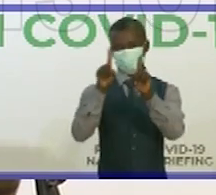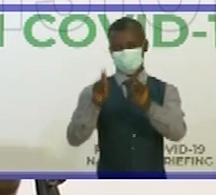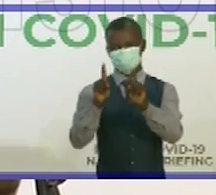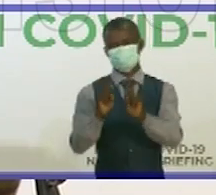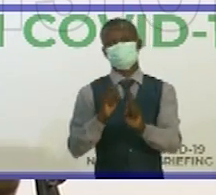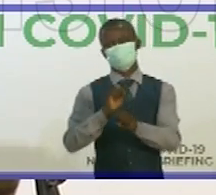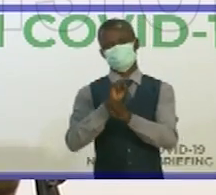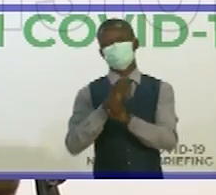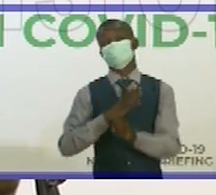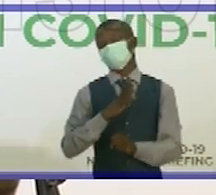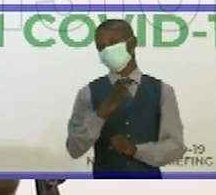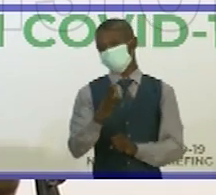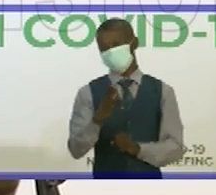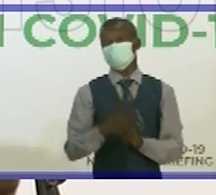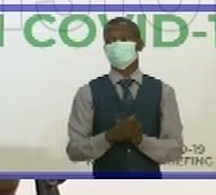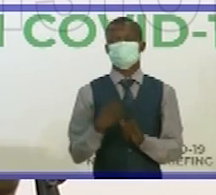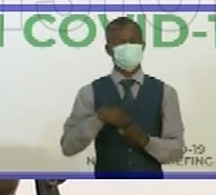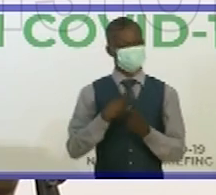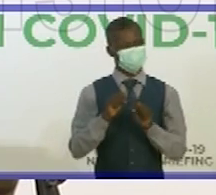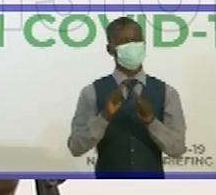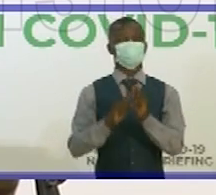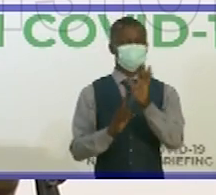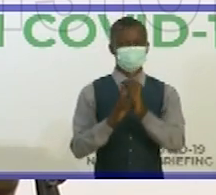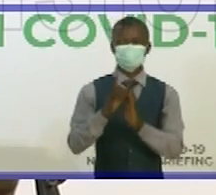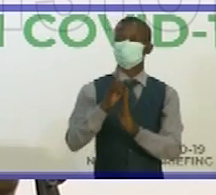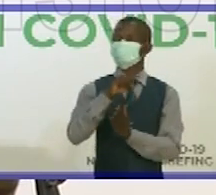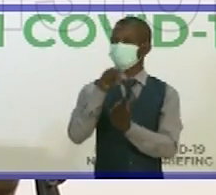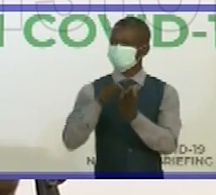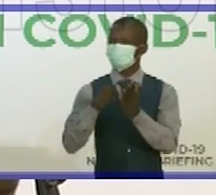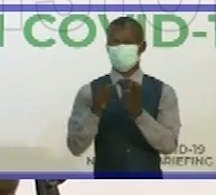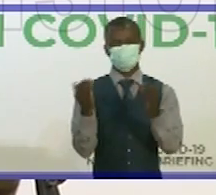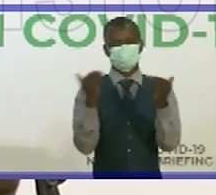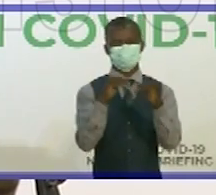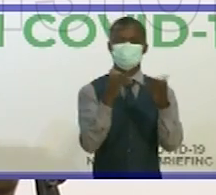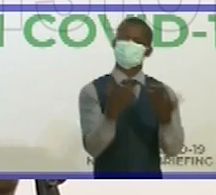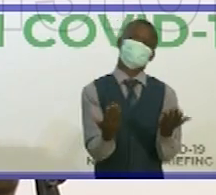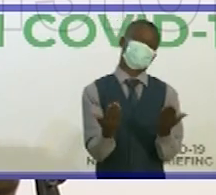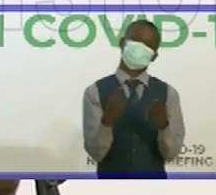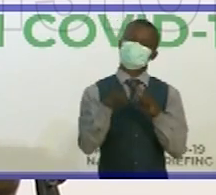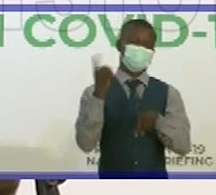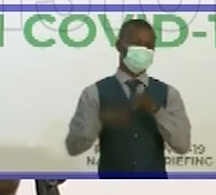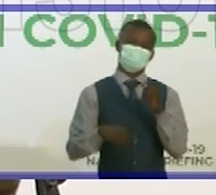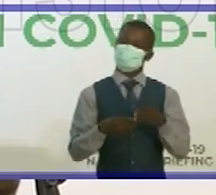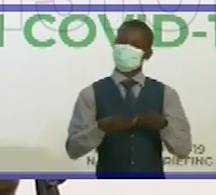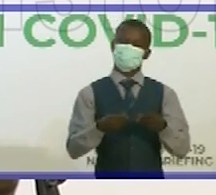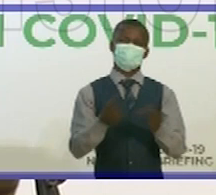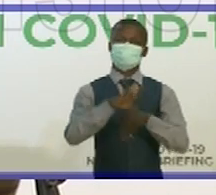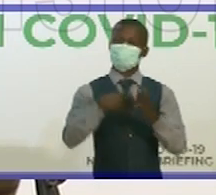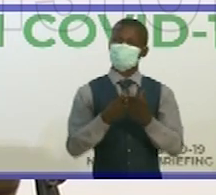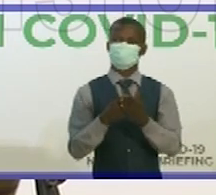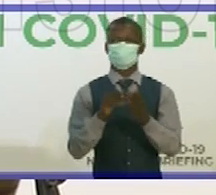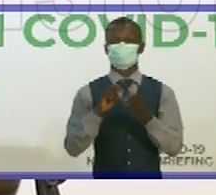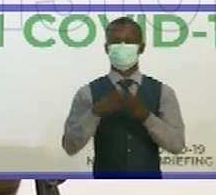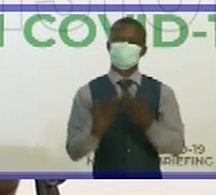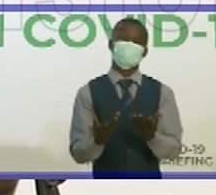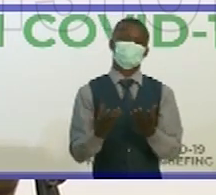worked extremely hard in developing this platform. It will go live soon, but it will not solve all the problems. So we really need every healthcare